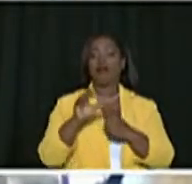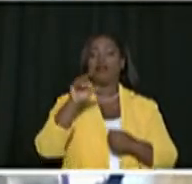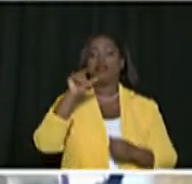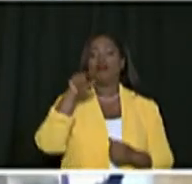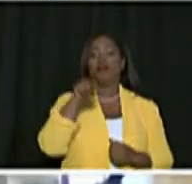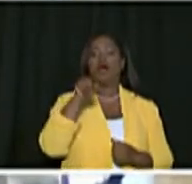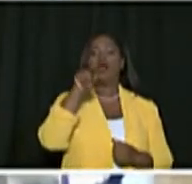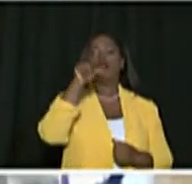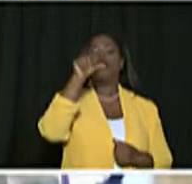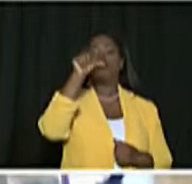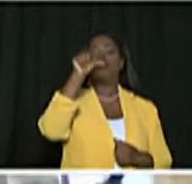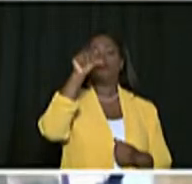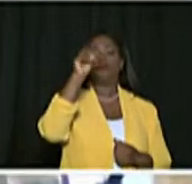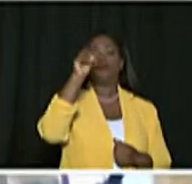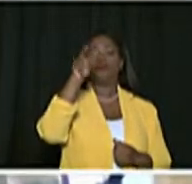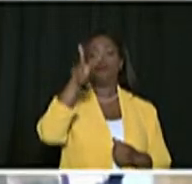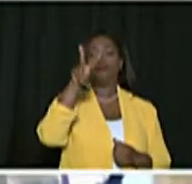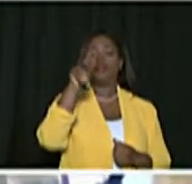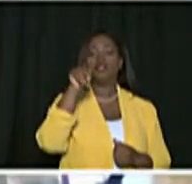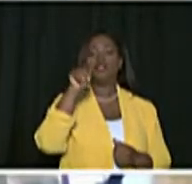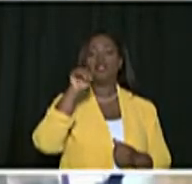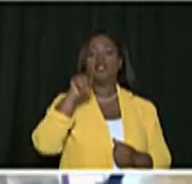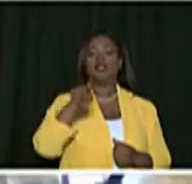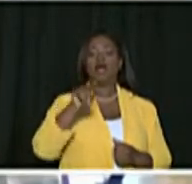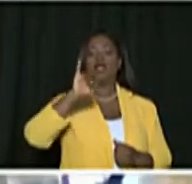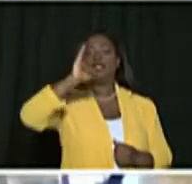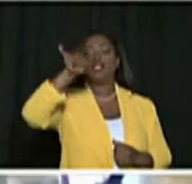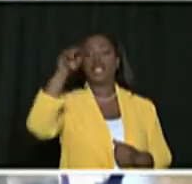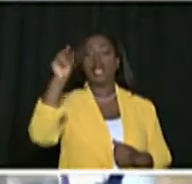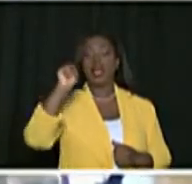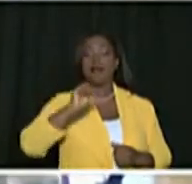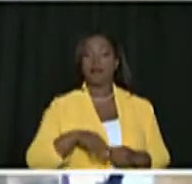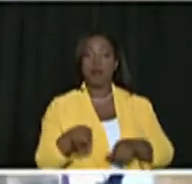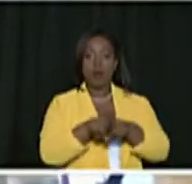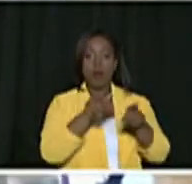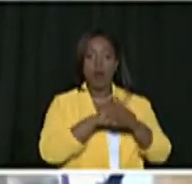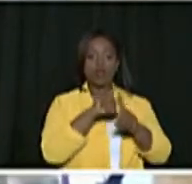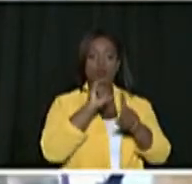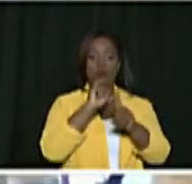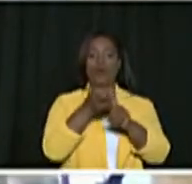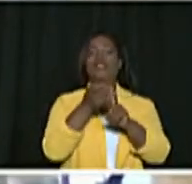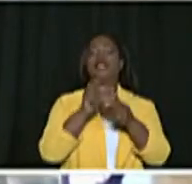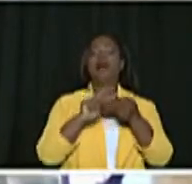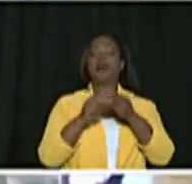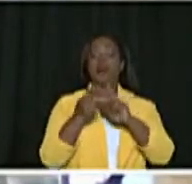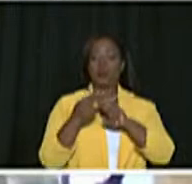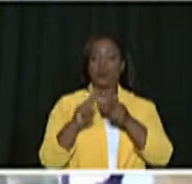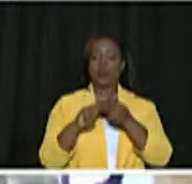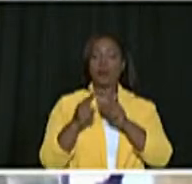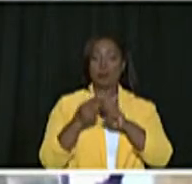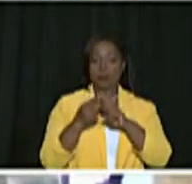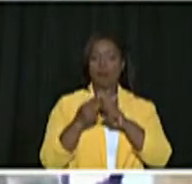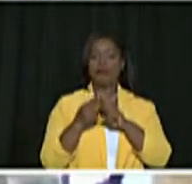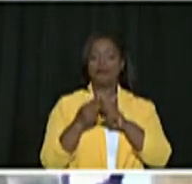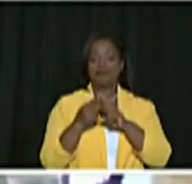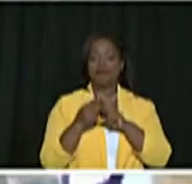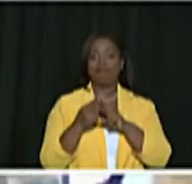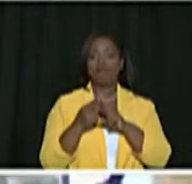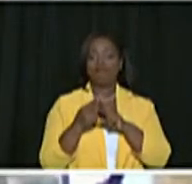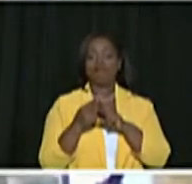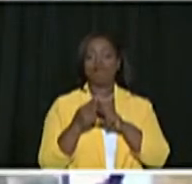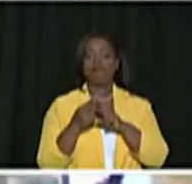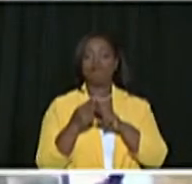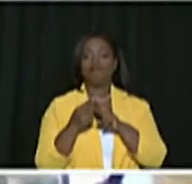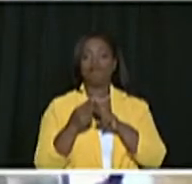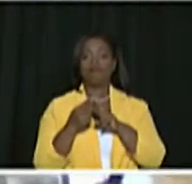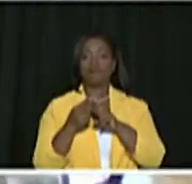report@childprotection.gov.jm. And we also have a WhatsApp number that you can WhatsApp your report. You can WhatsApp our report to